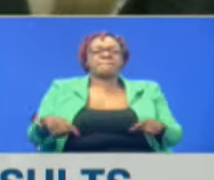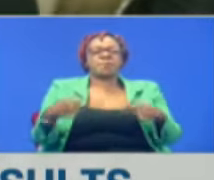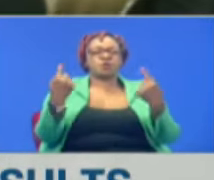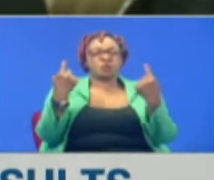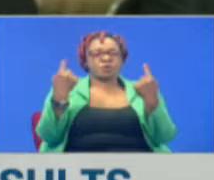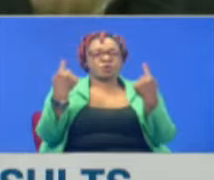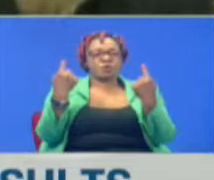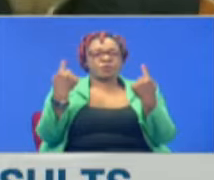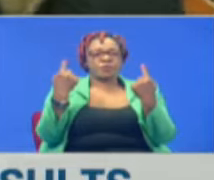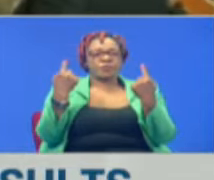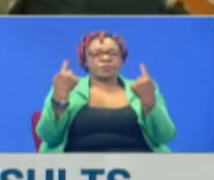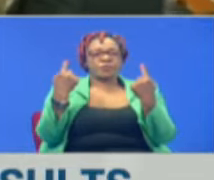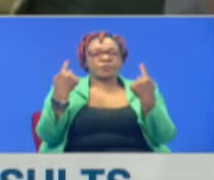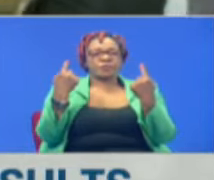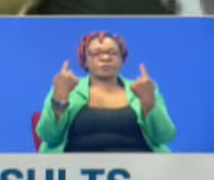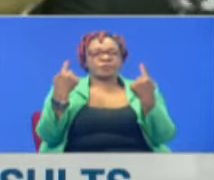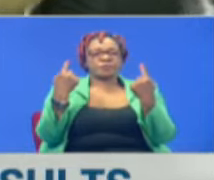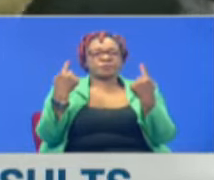mercy!